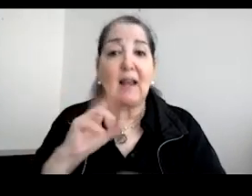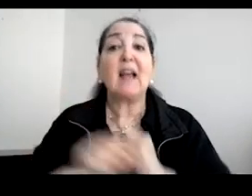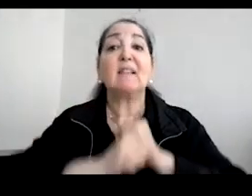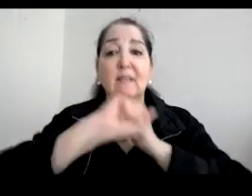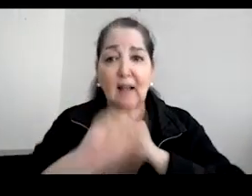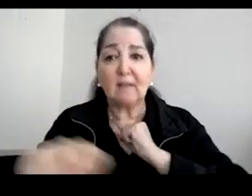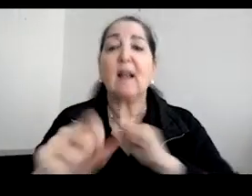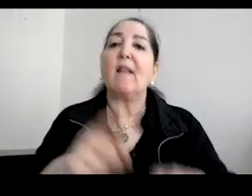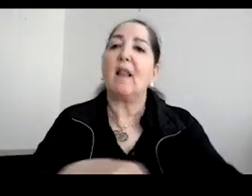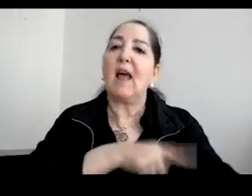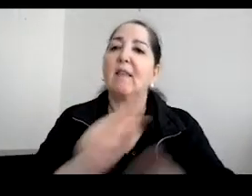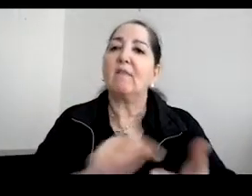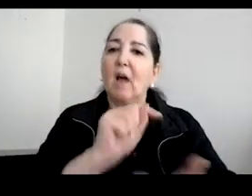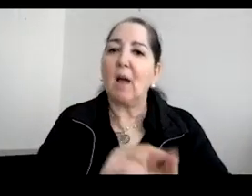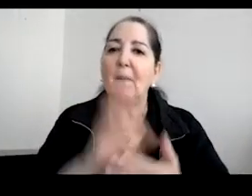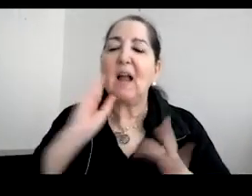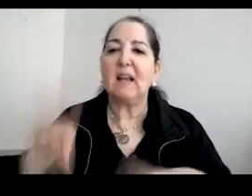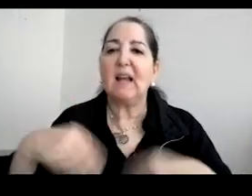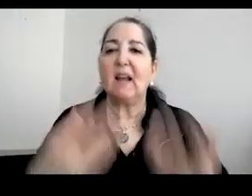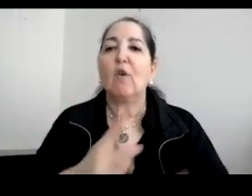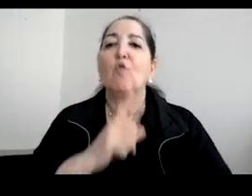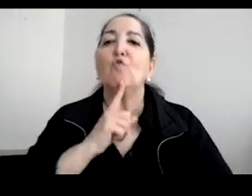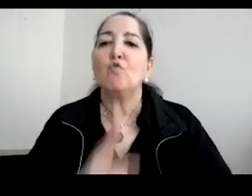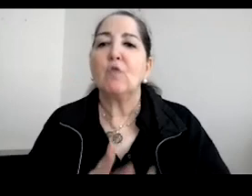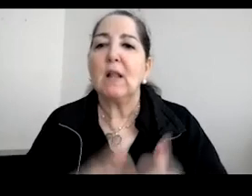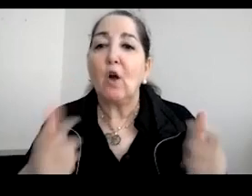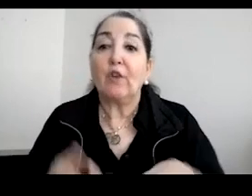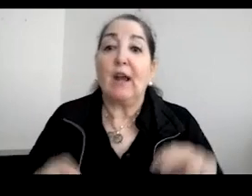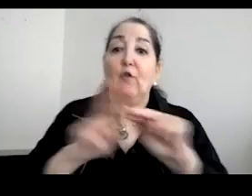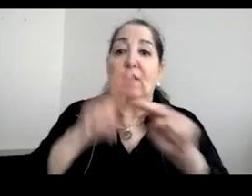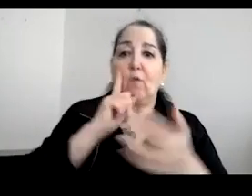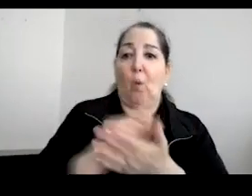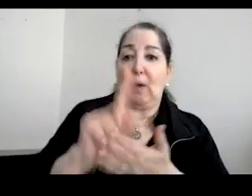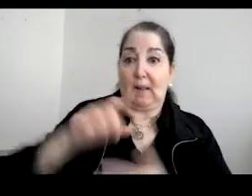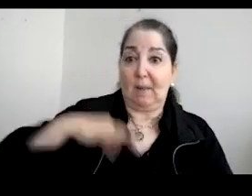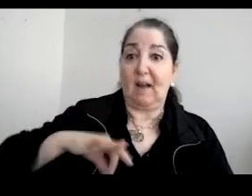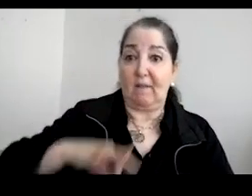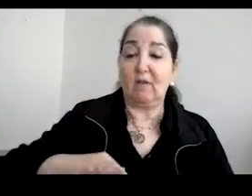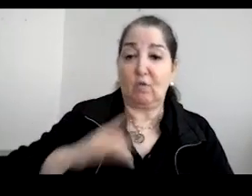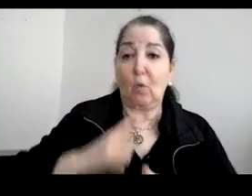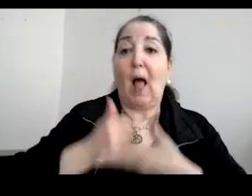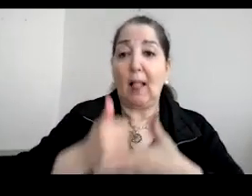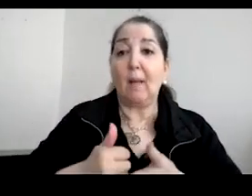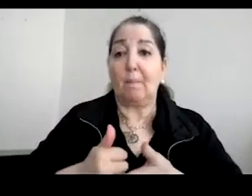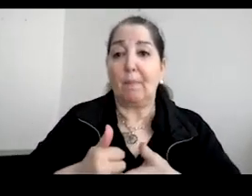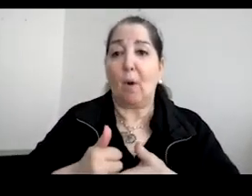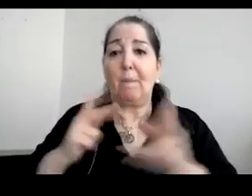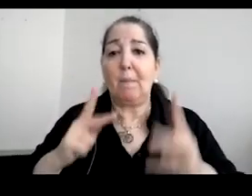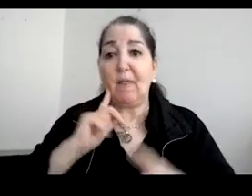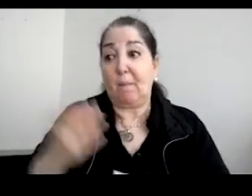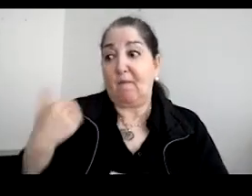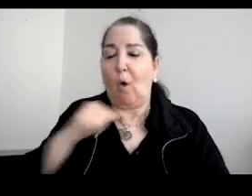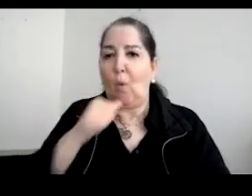and instituted a really large increase in weekly benefits. Okay, so I want to talk about how the